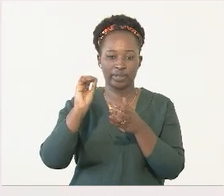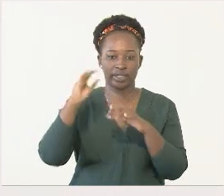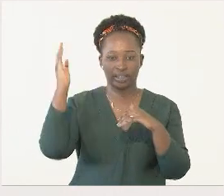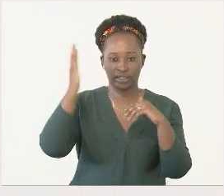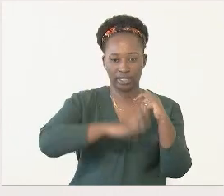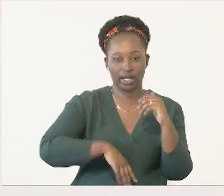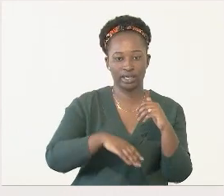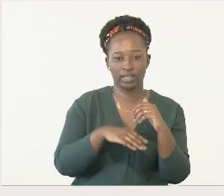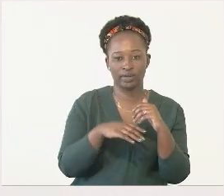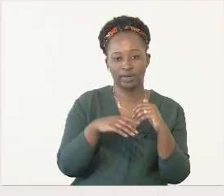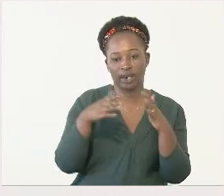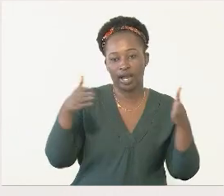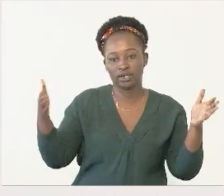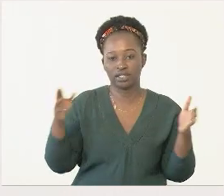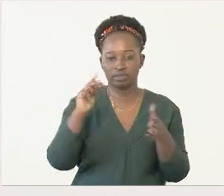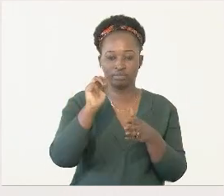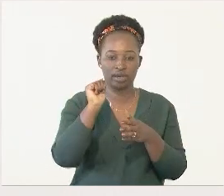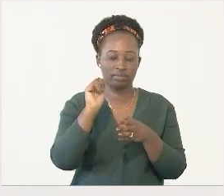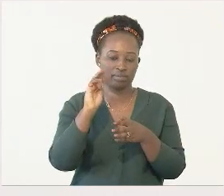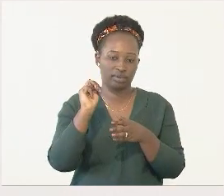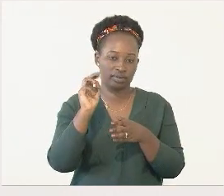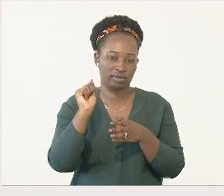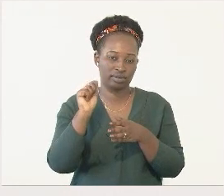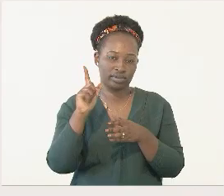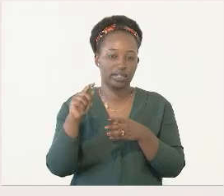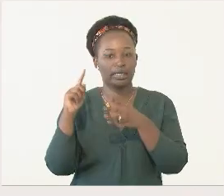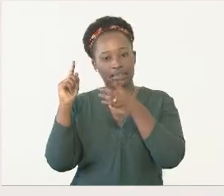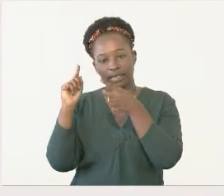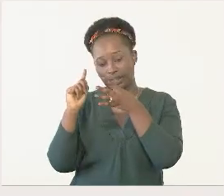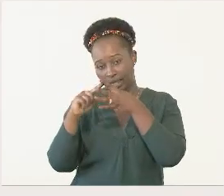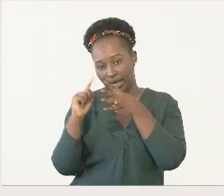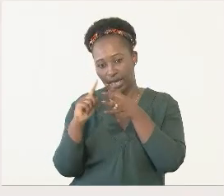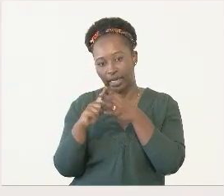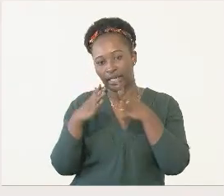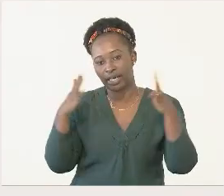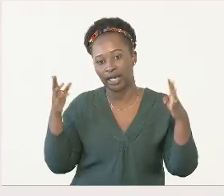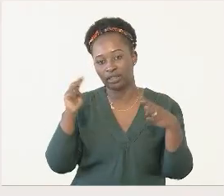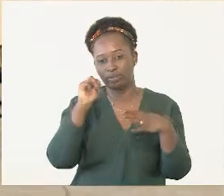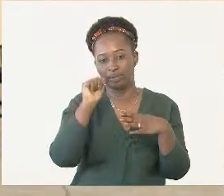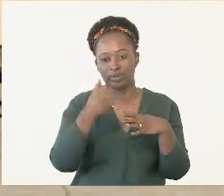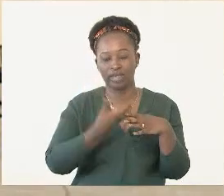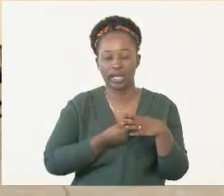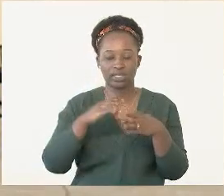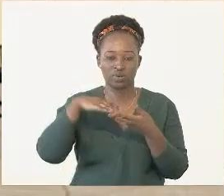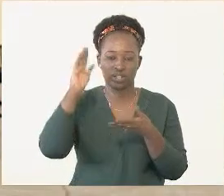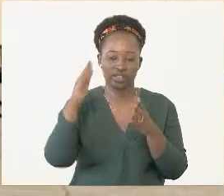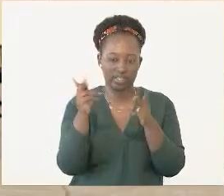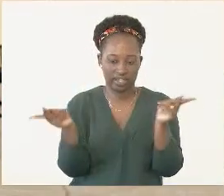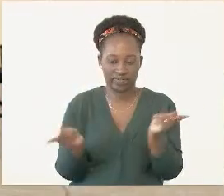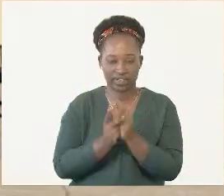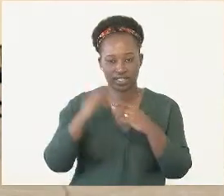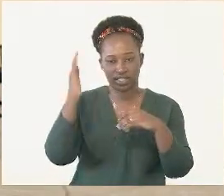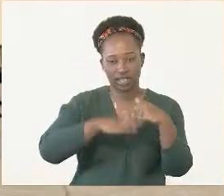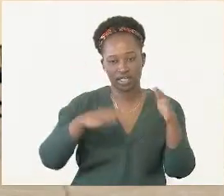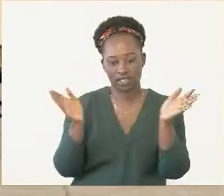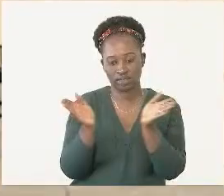mammals. So we're going to choose among all these, among the 4 objective questions, and you